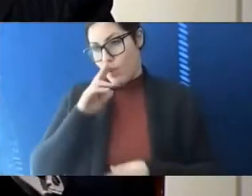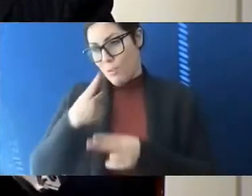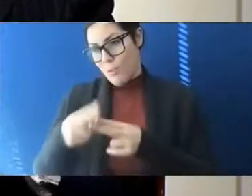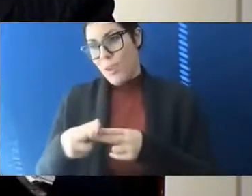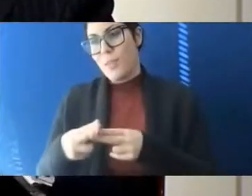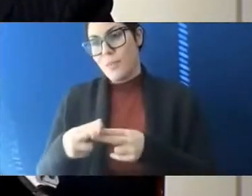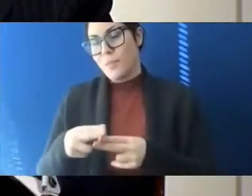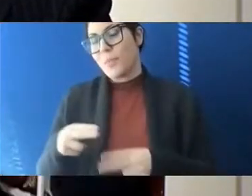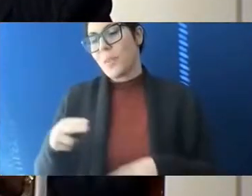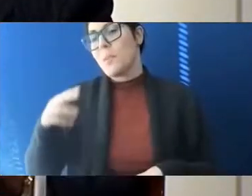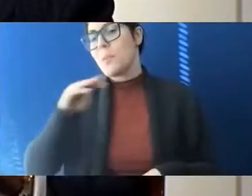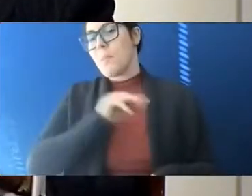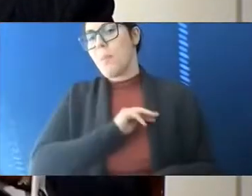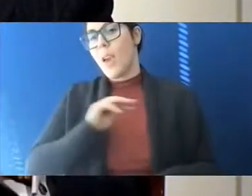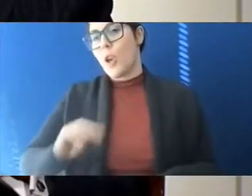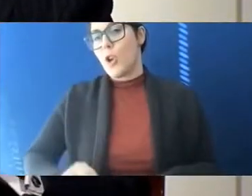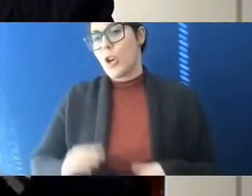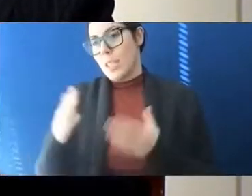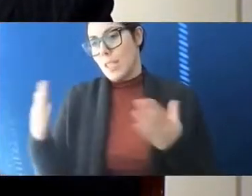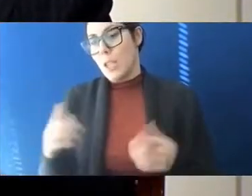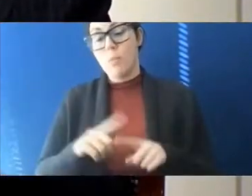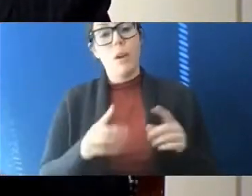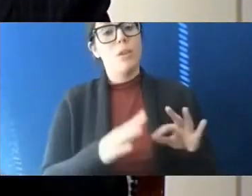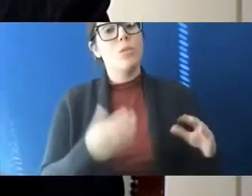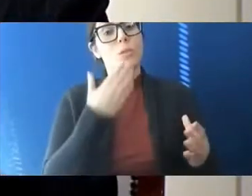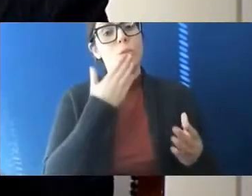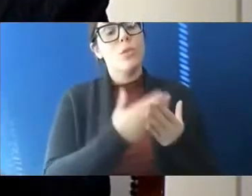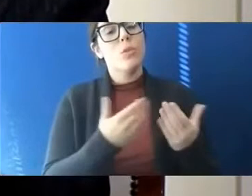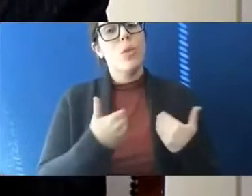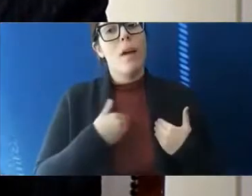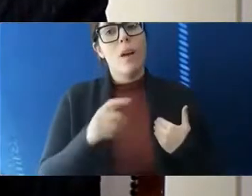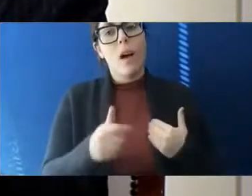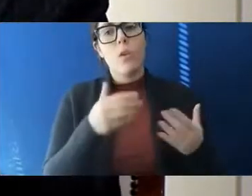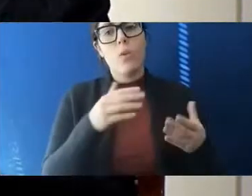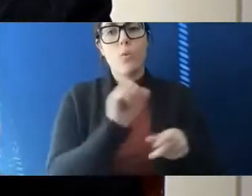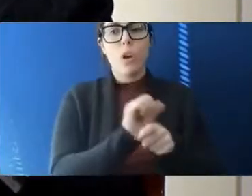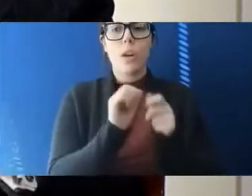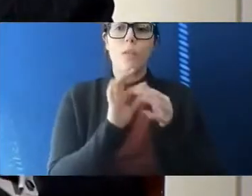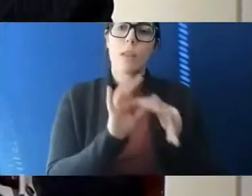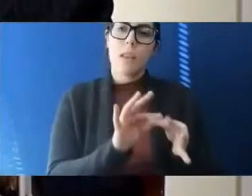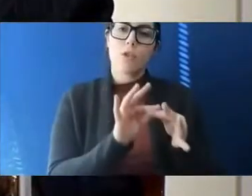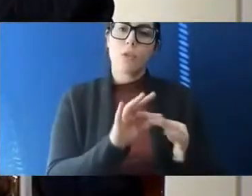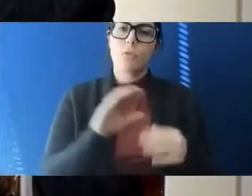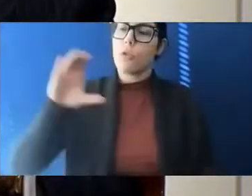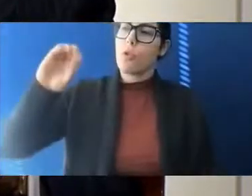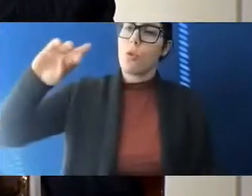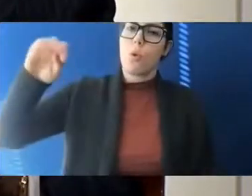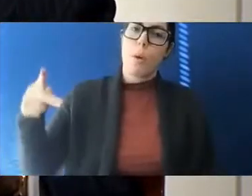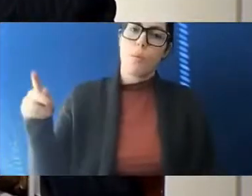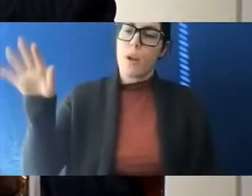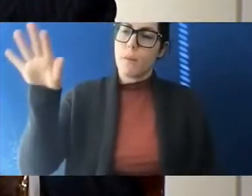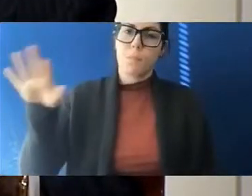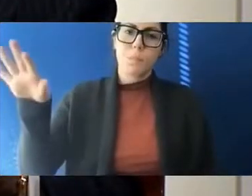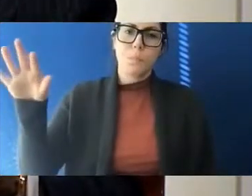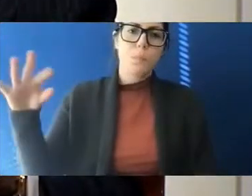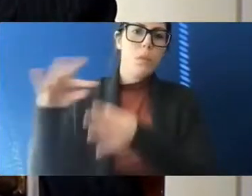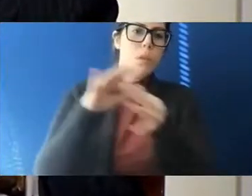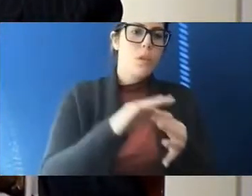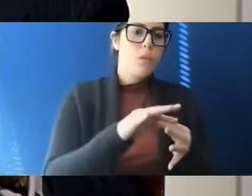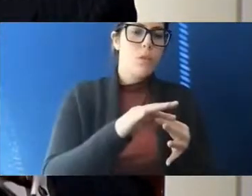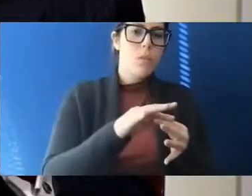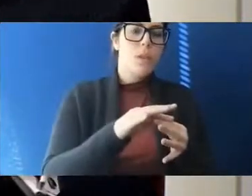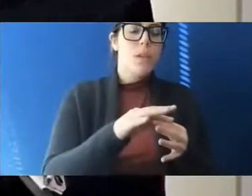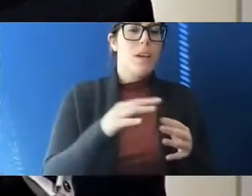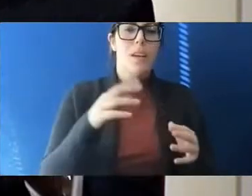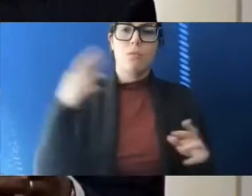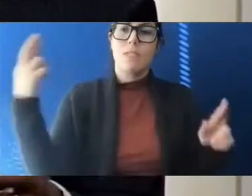here, but there's got to be a coordinated working relationship, and for the corporate community to respect the